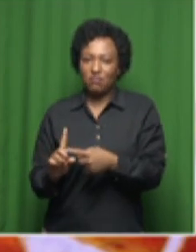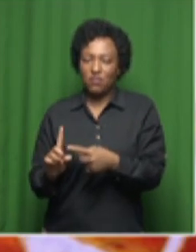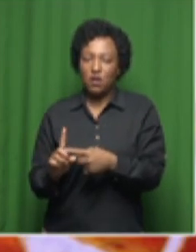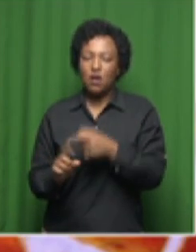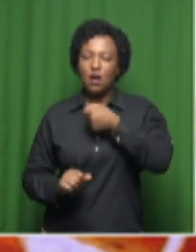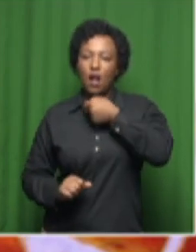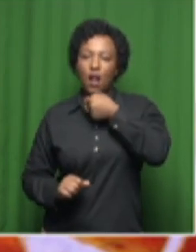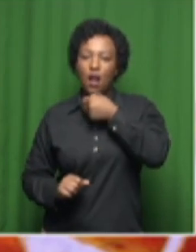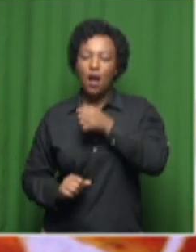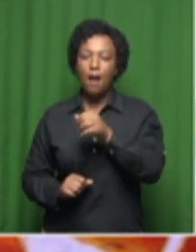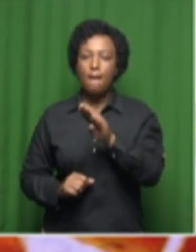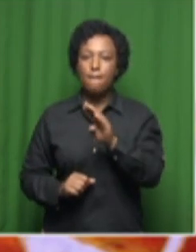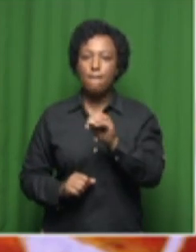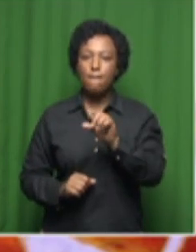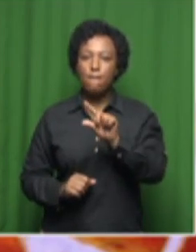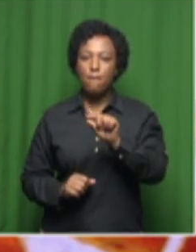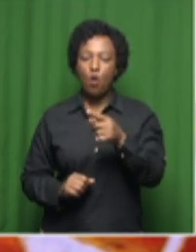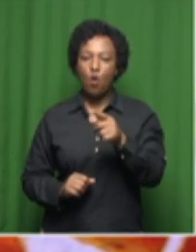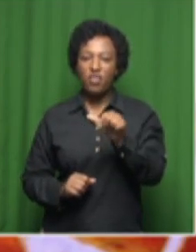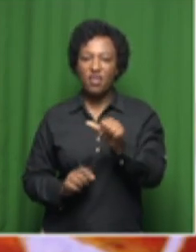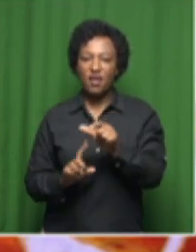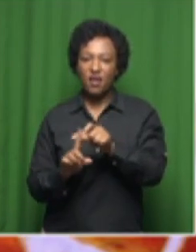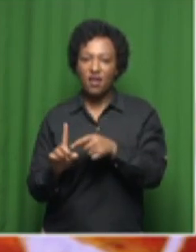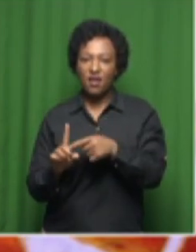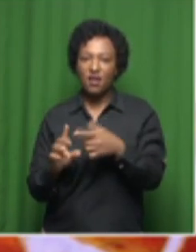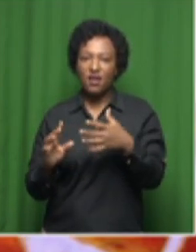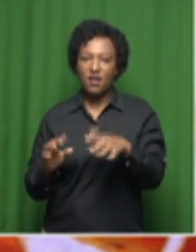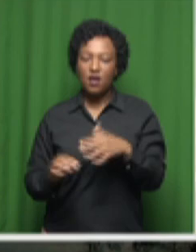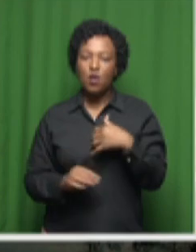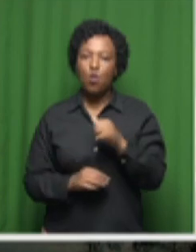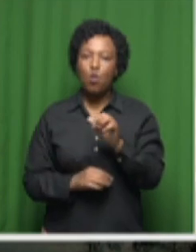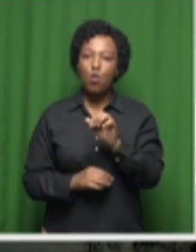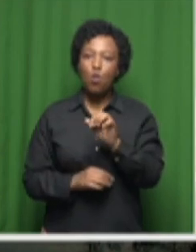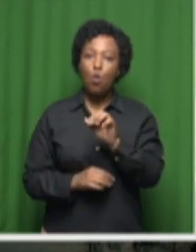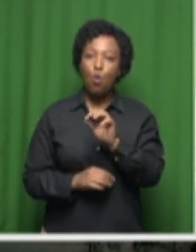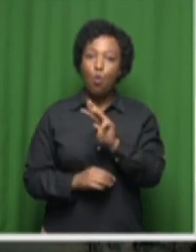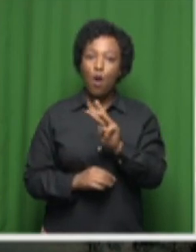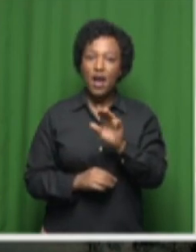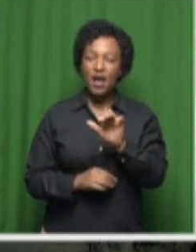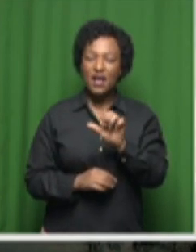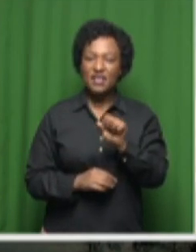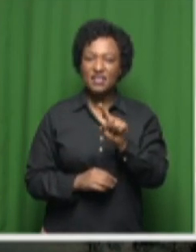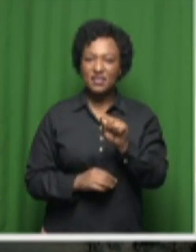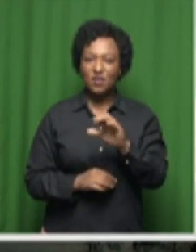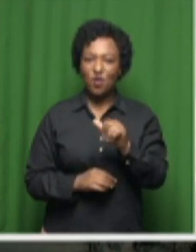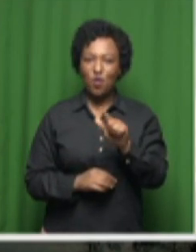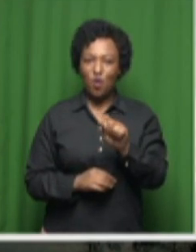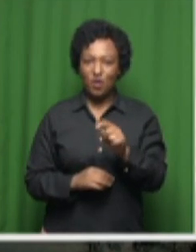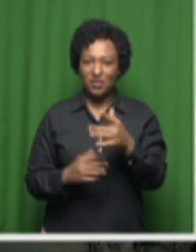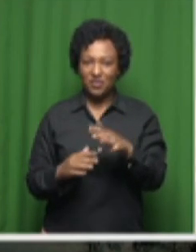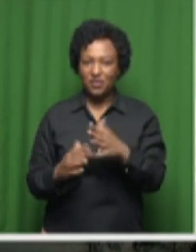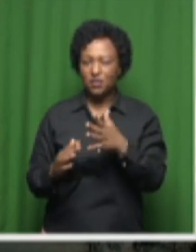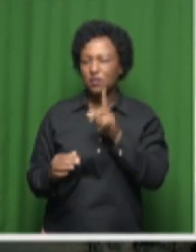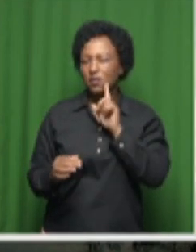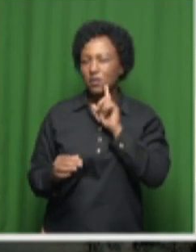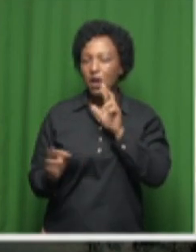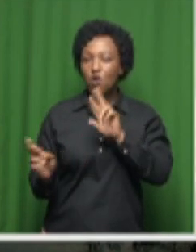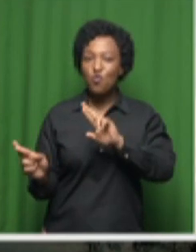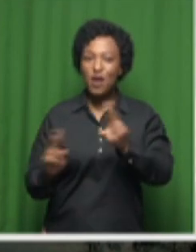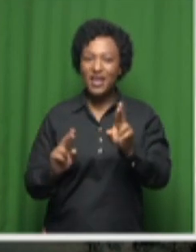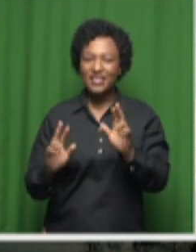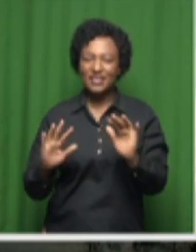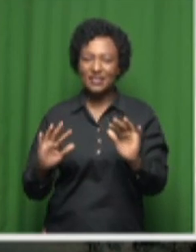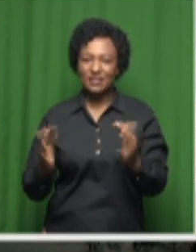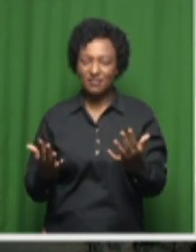our reporter Mariska Botha is at the Wescot Primary School in Diep River to check on the state of readiness to